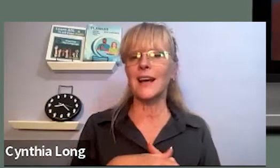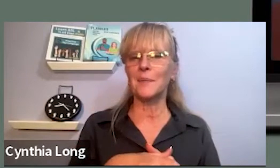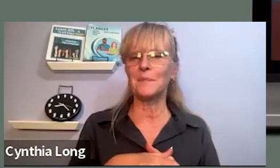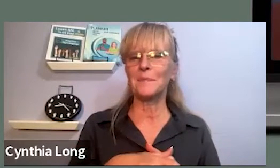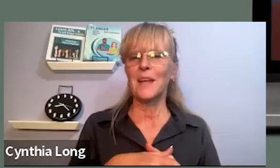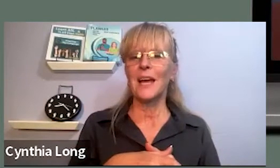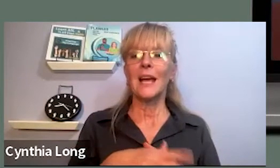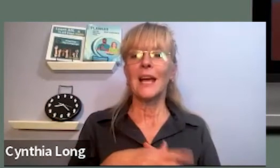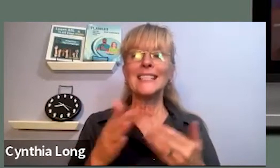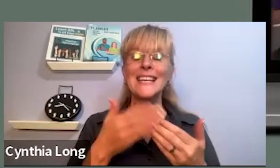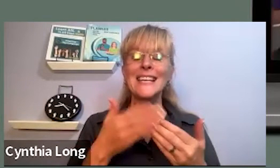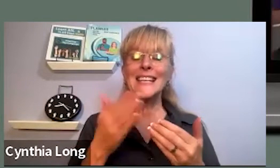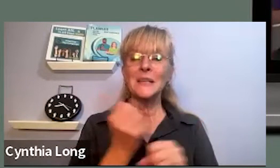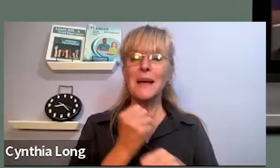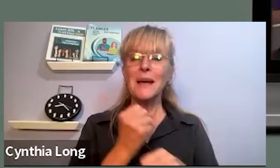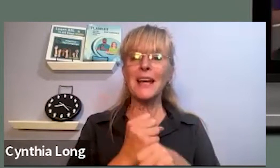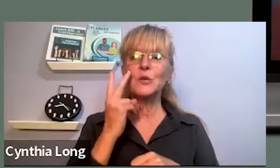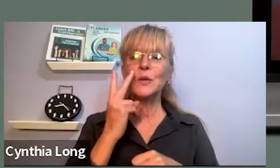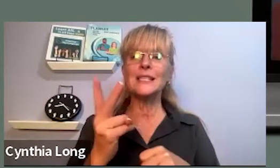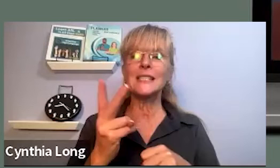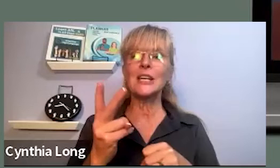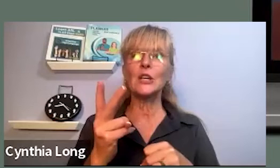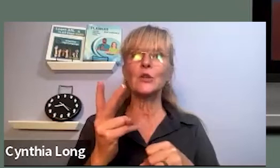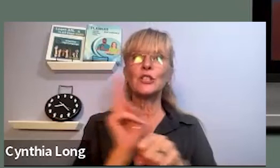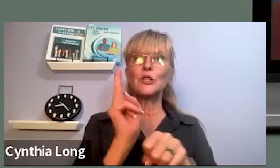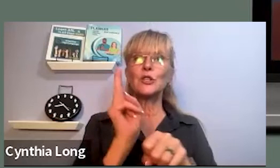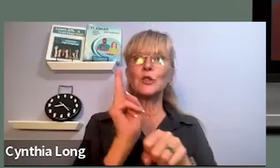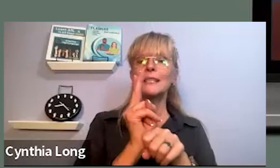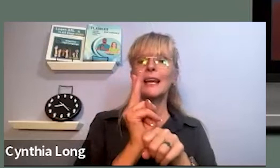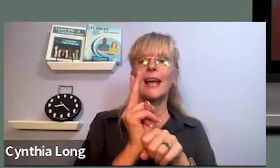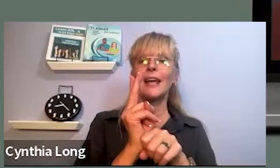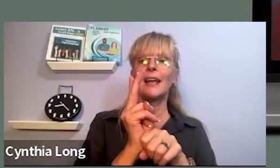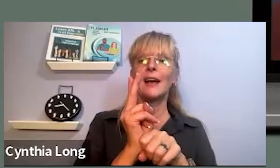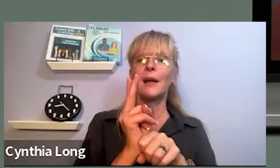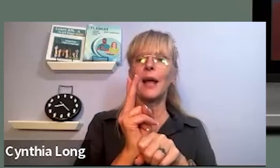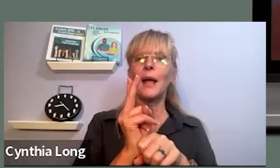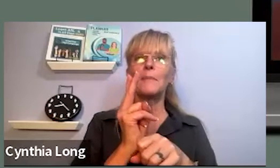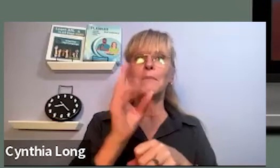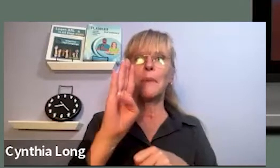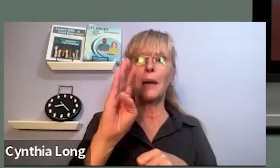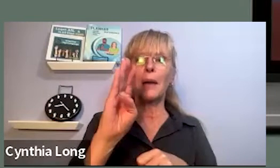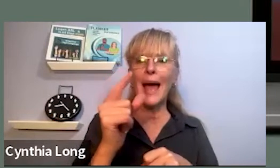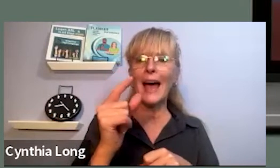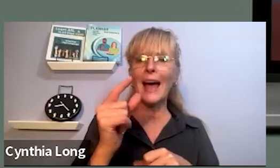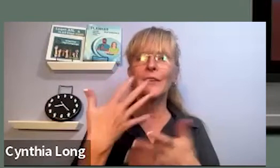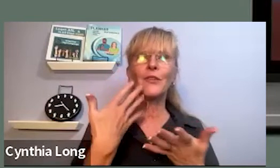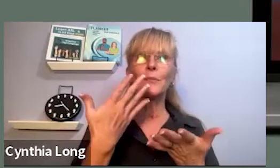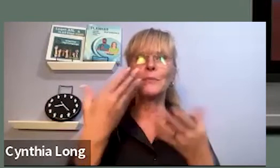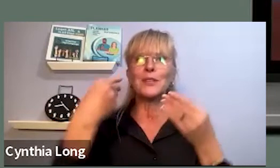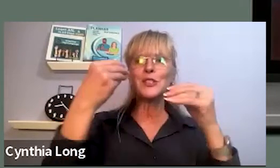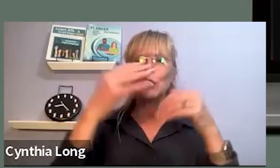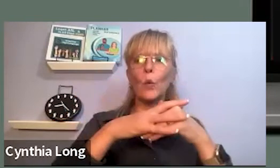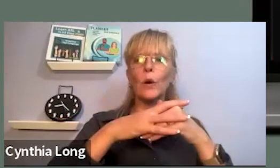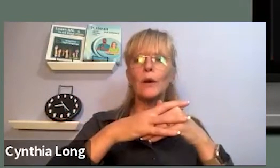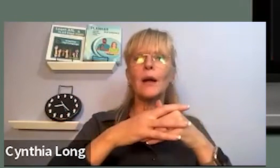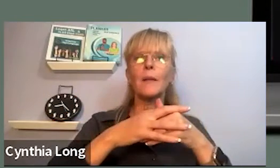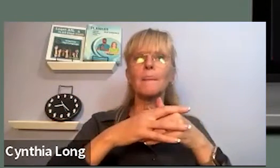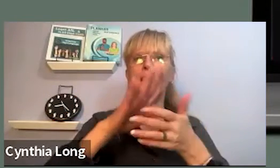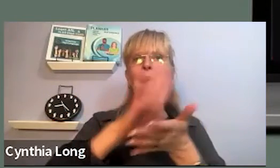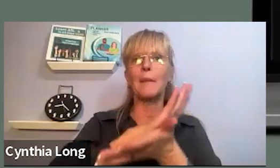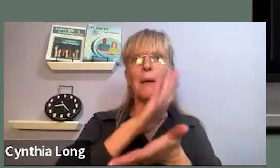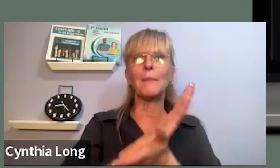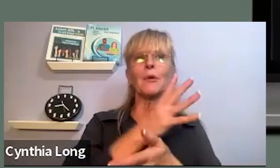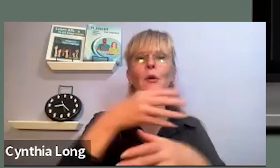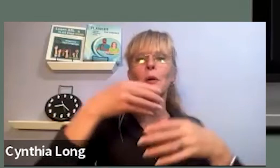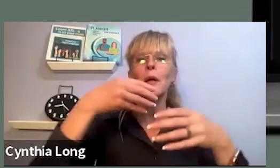is what it looks like. That's easy to make. As you can see, you just use like a bag from the